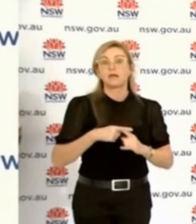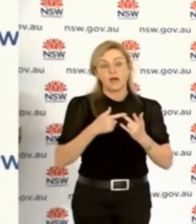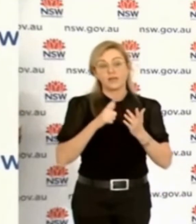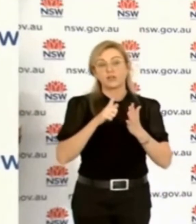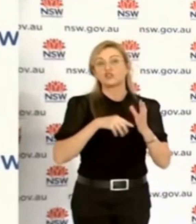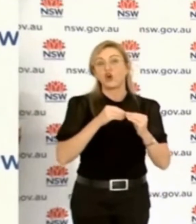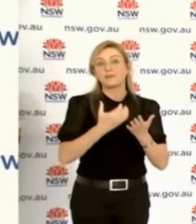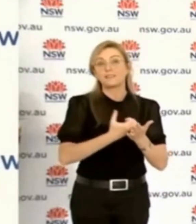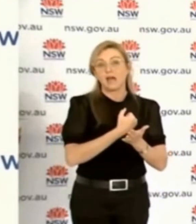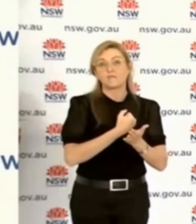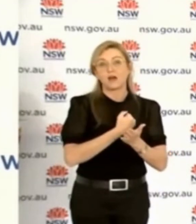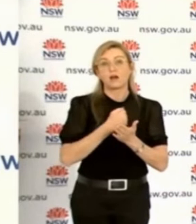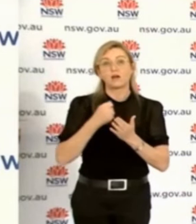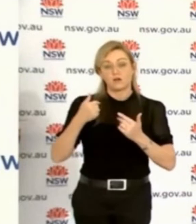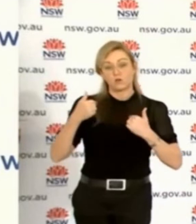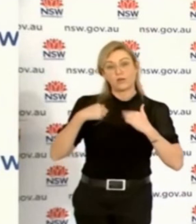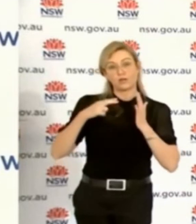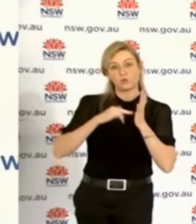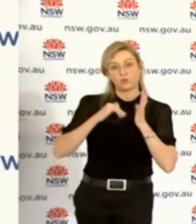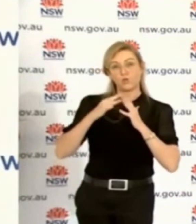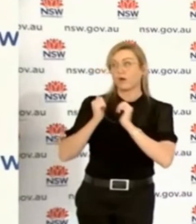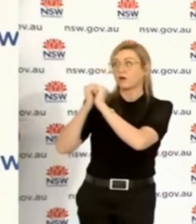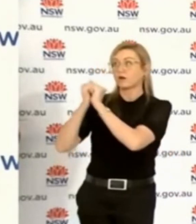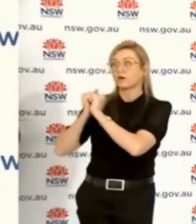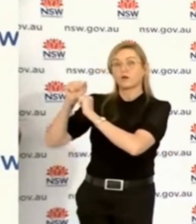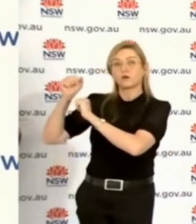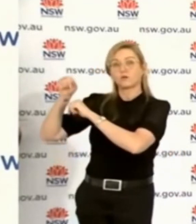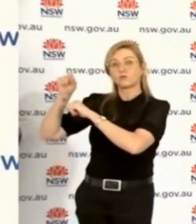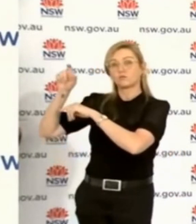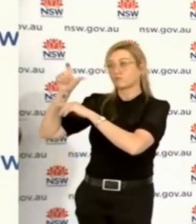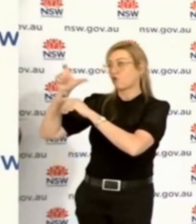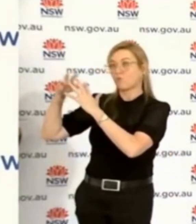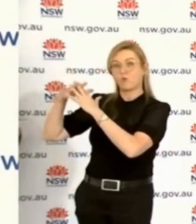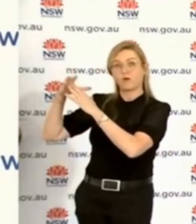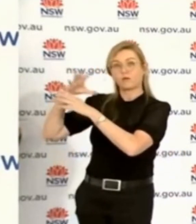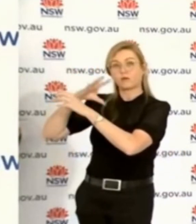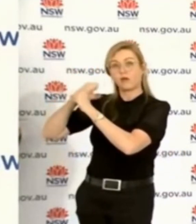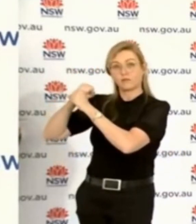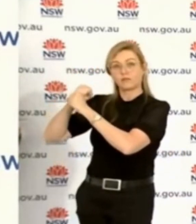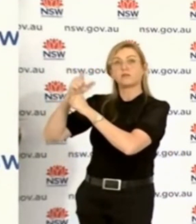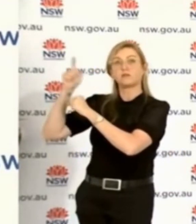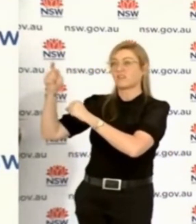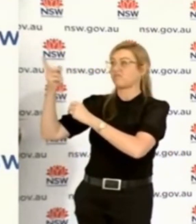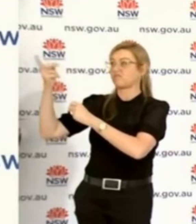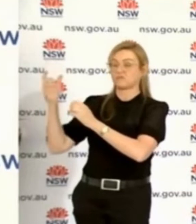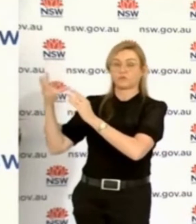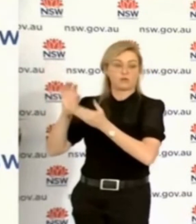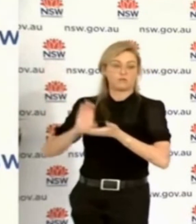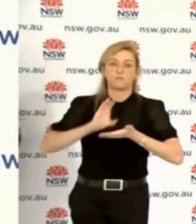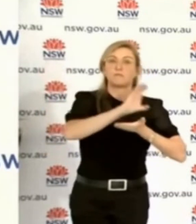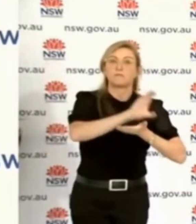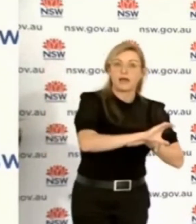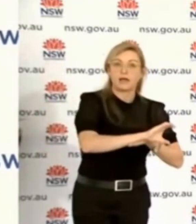which is the joint federal-state funding arrangement for businesses for as long as hotspot declarations are made, and that's obviously with the federal